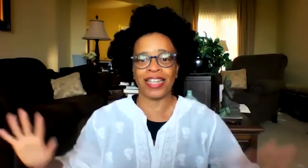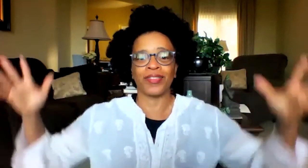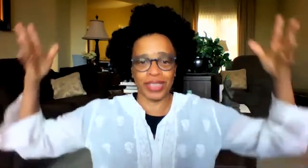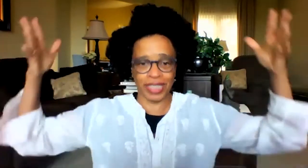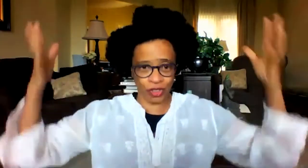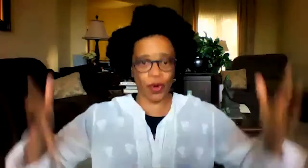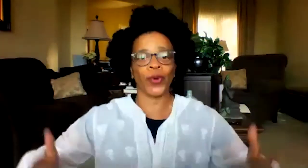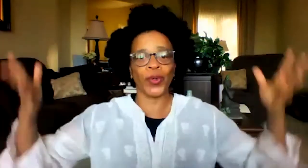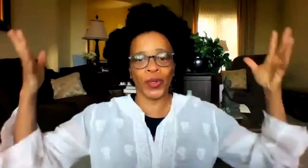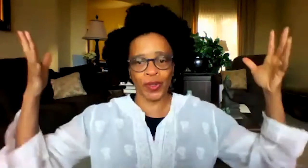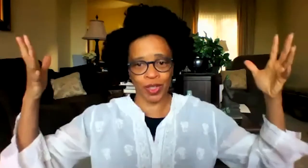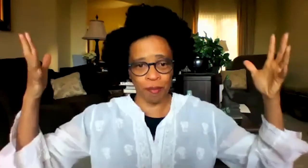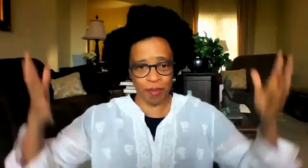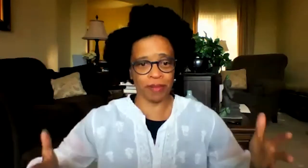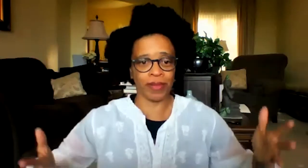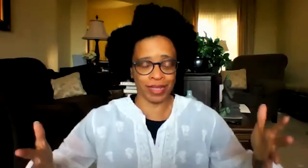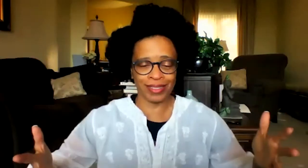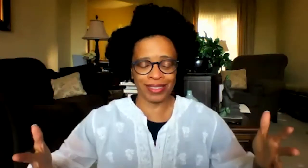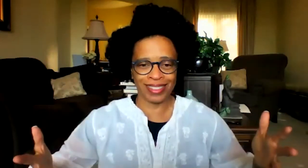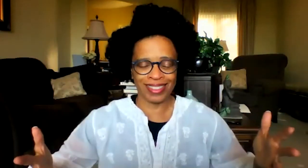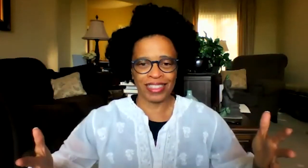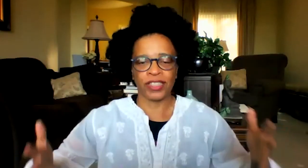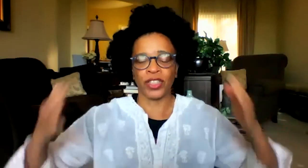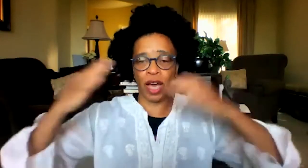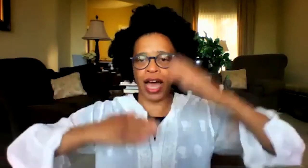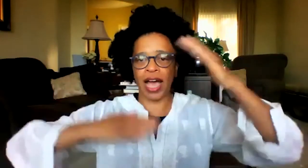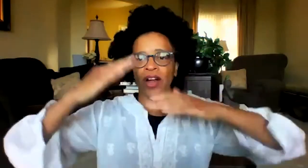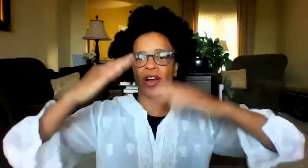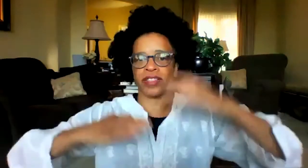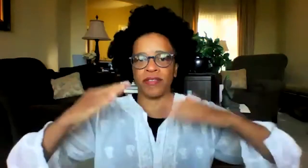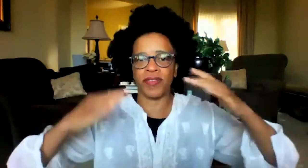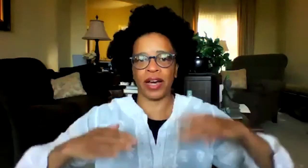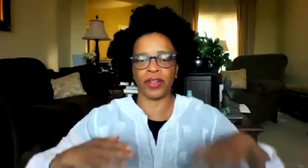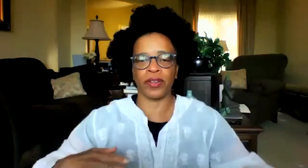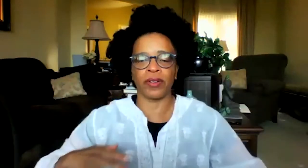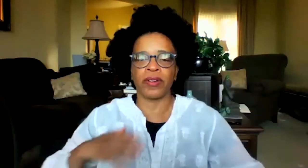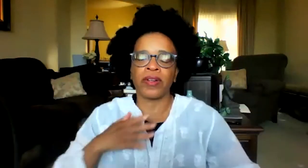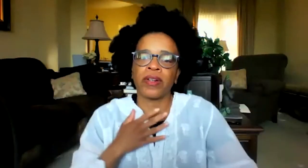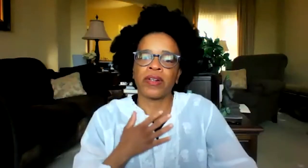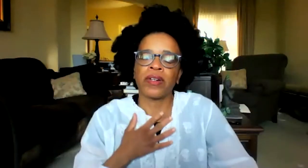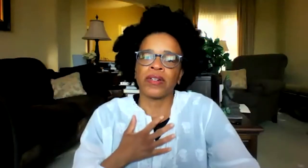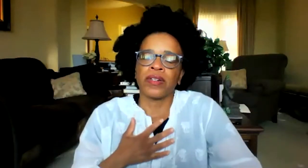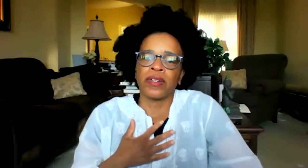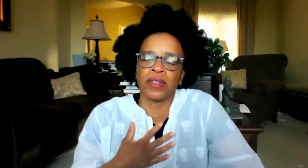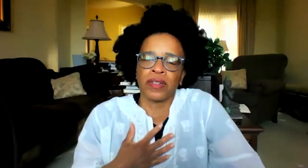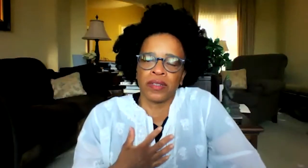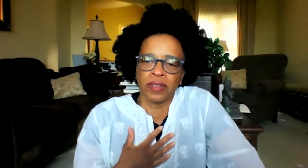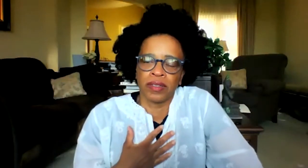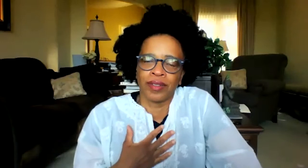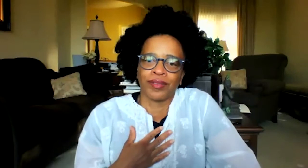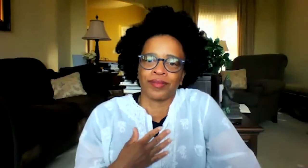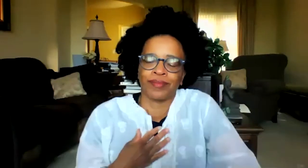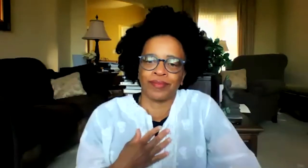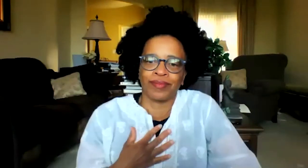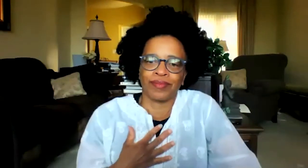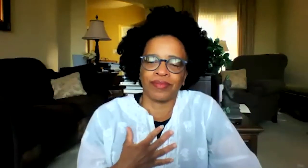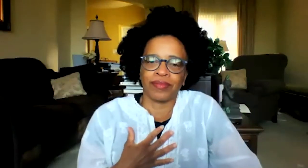medicine. It was like a total commitment to hierarchies of value